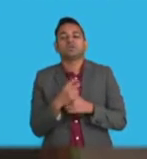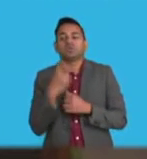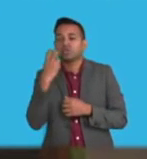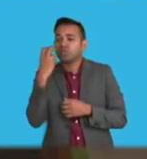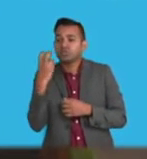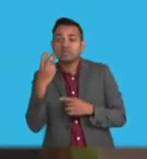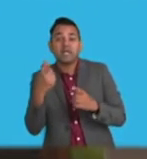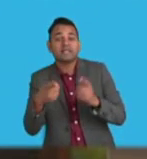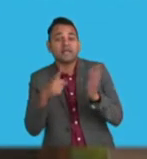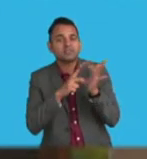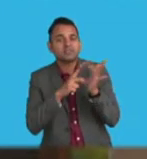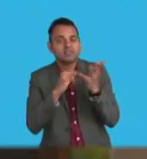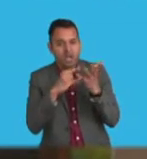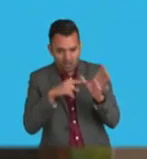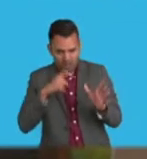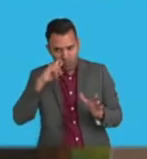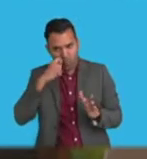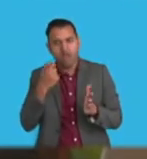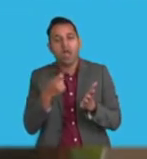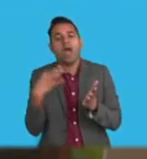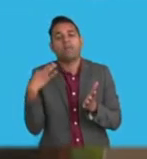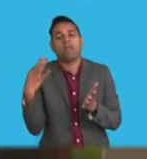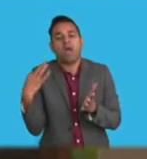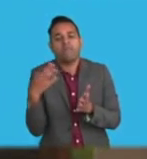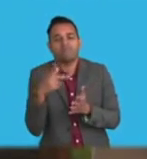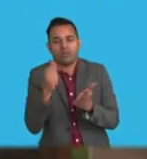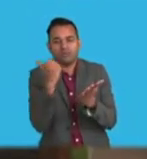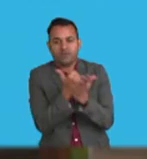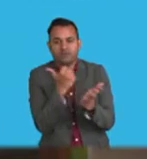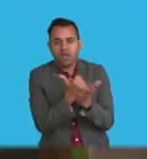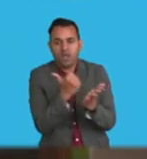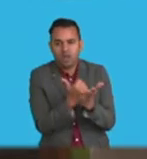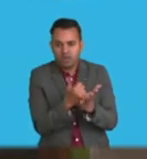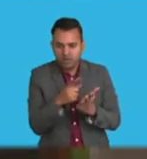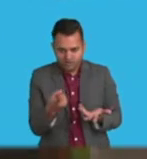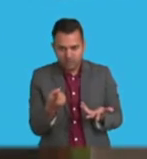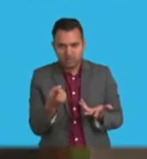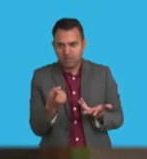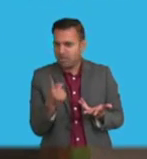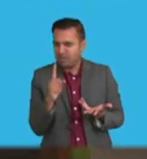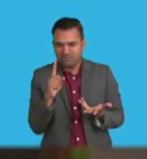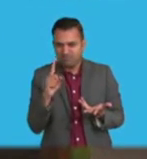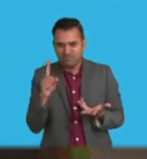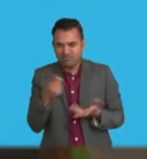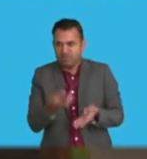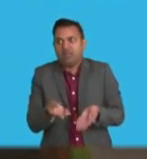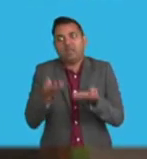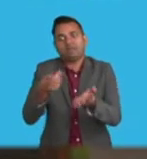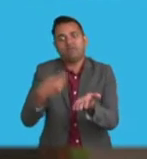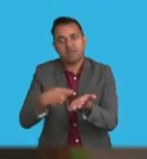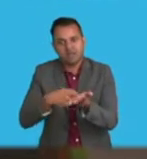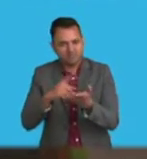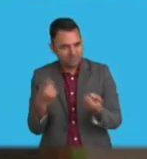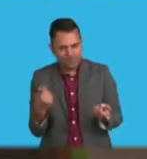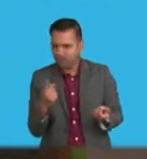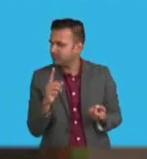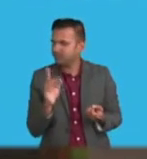also something that should not be happening. During the course of registering employment agencies these past few years,